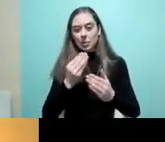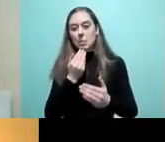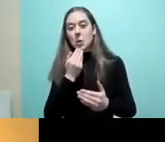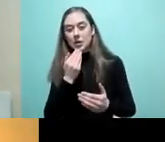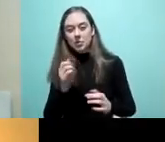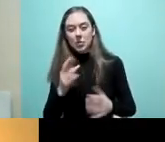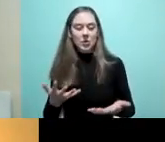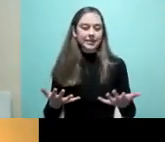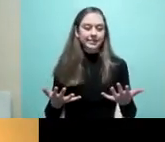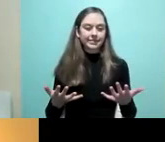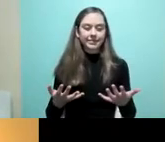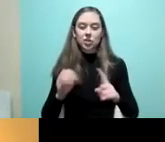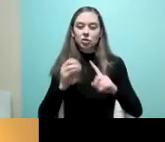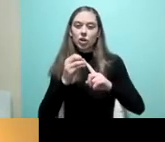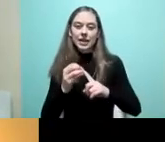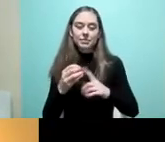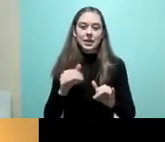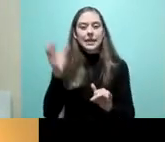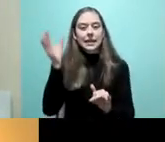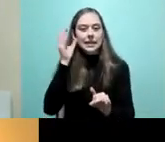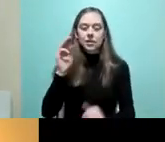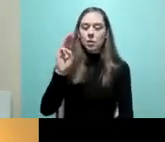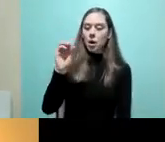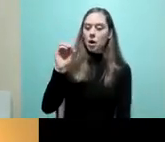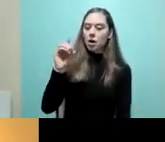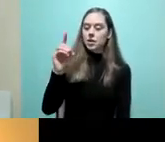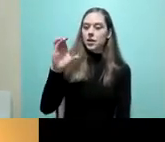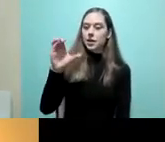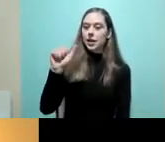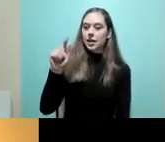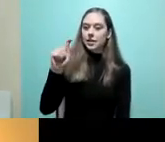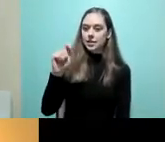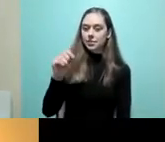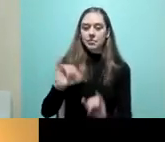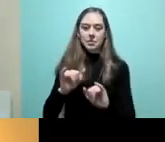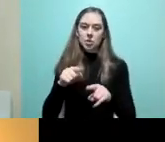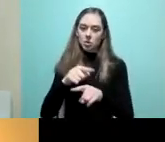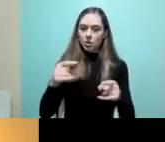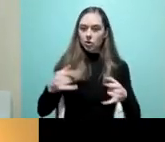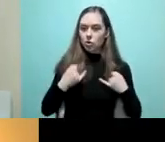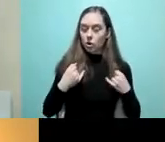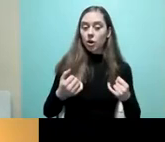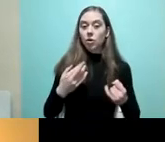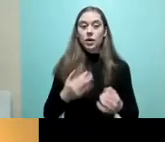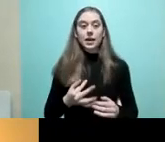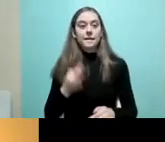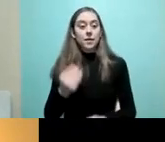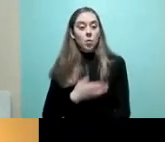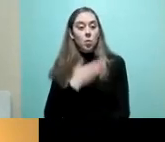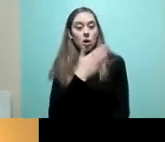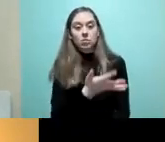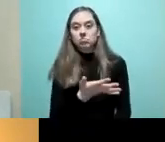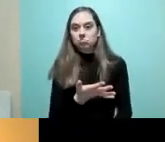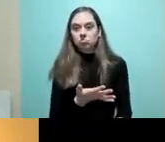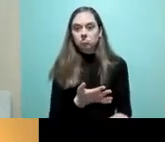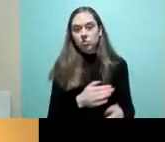sorry, try and listen to a podcast, something that you really enjoy, especially when you're going for a walk. Sometimes it's good